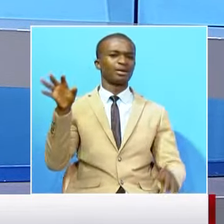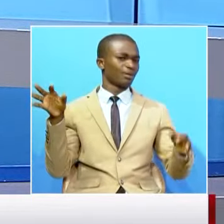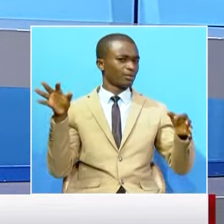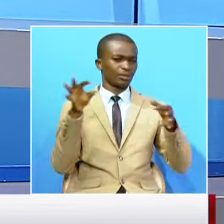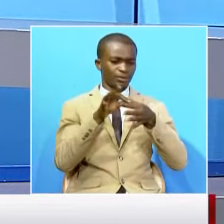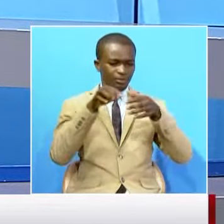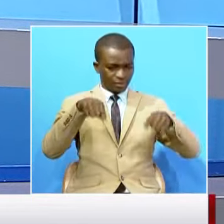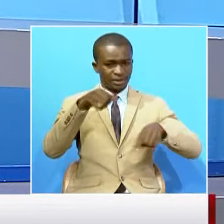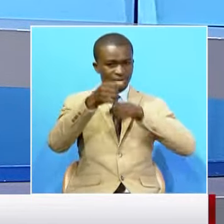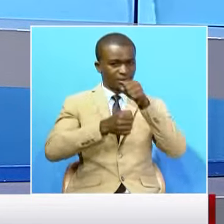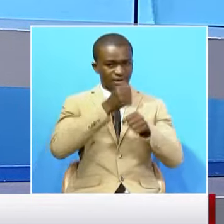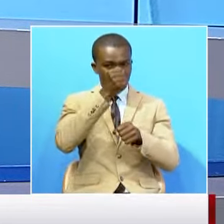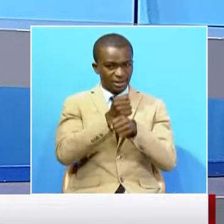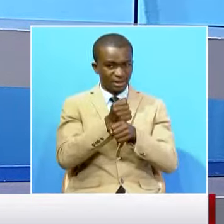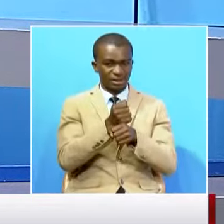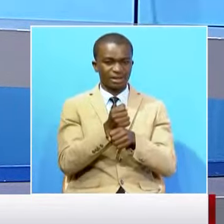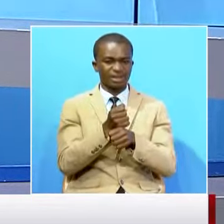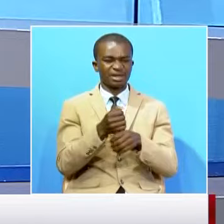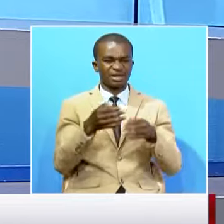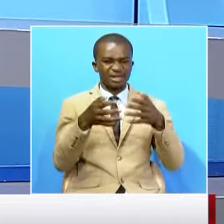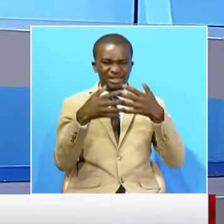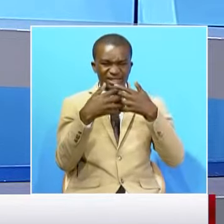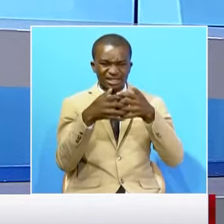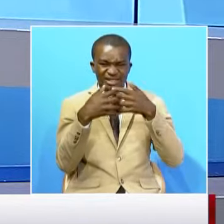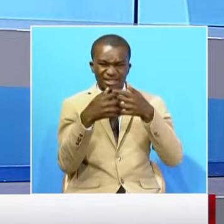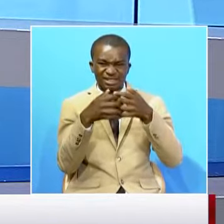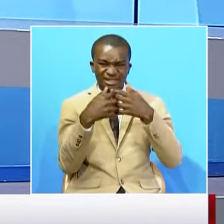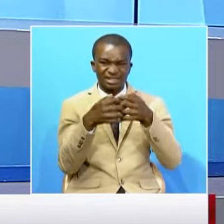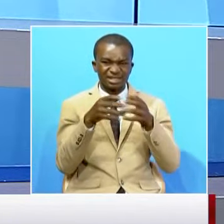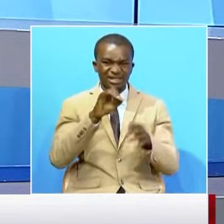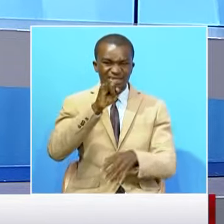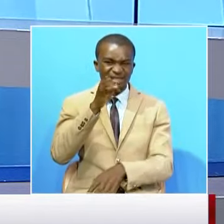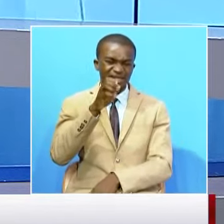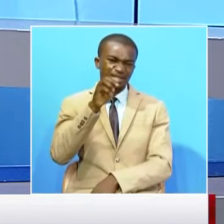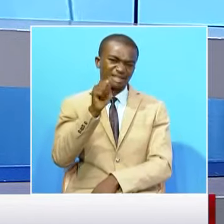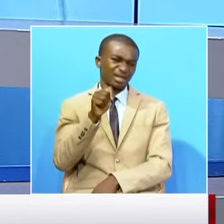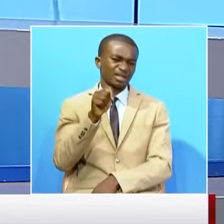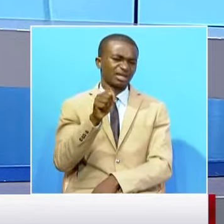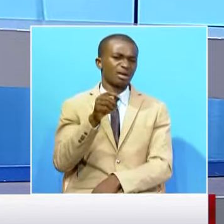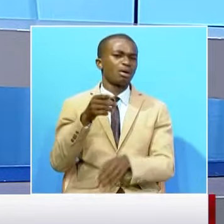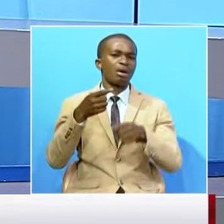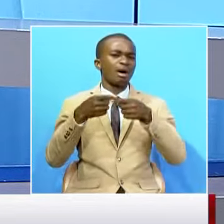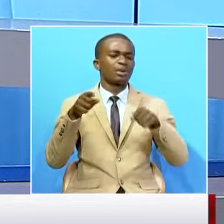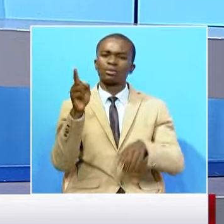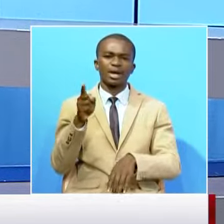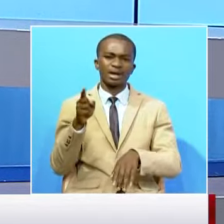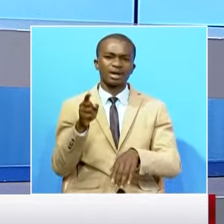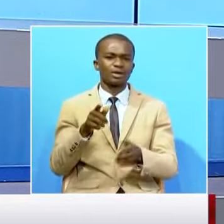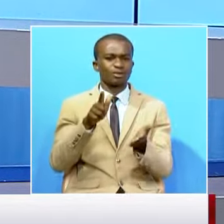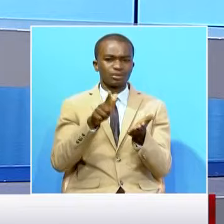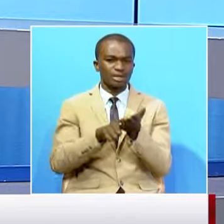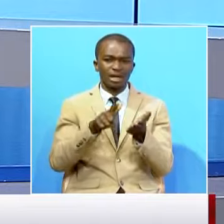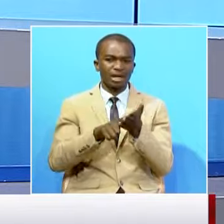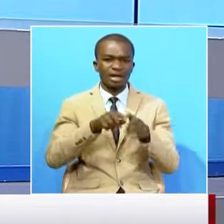Junior Engineers, Technicians and Scientism JETS Fair held at Lusaka's National Science Center. Our staffer Sarah